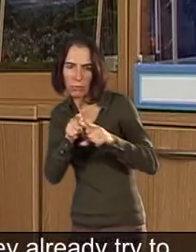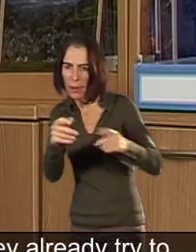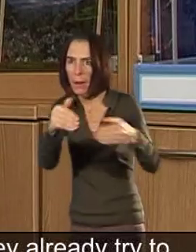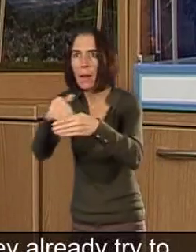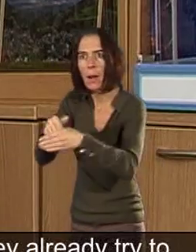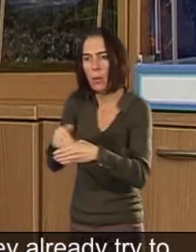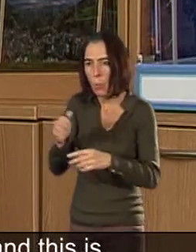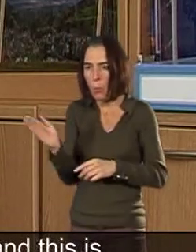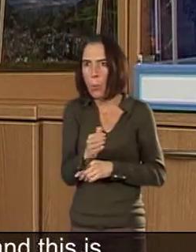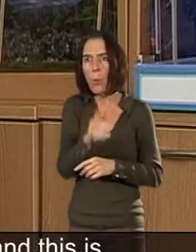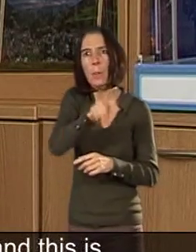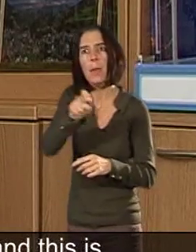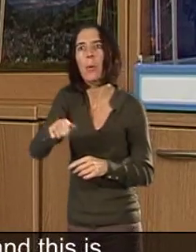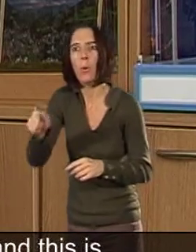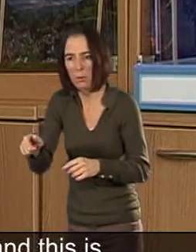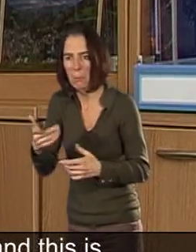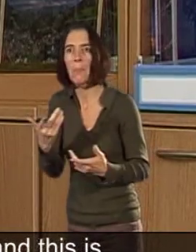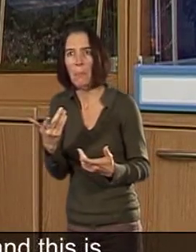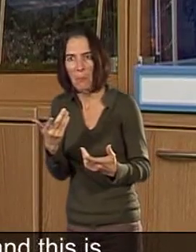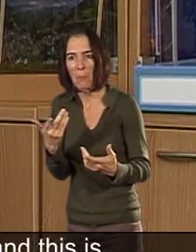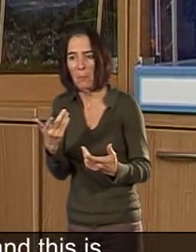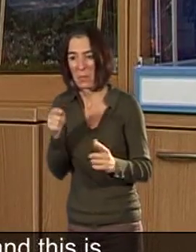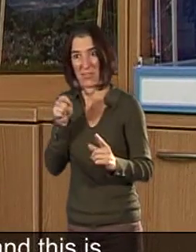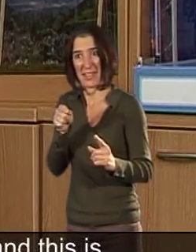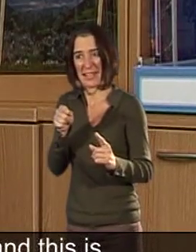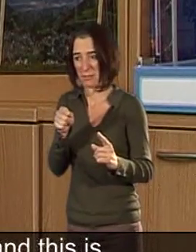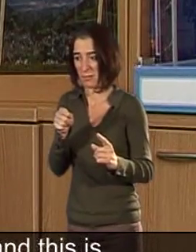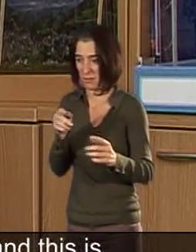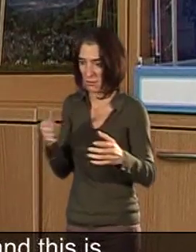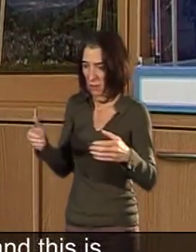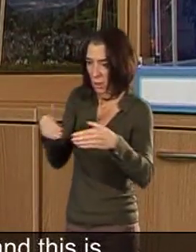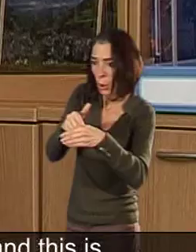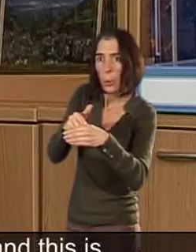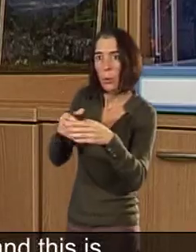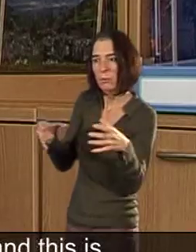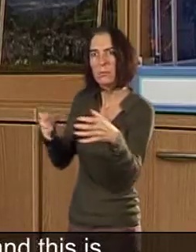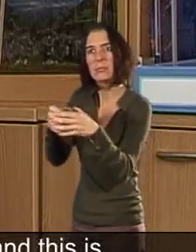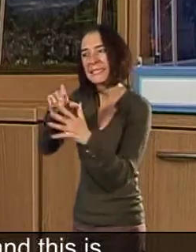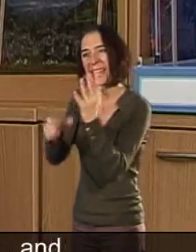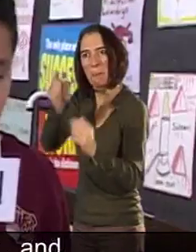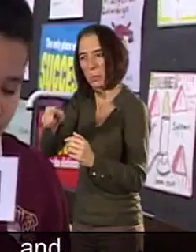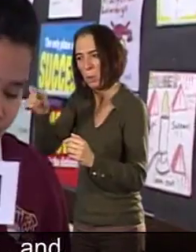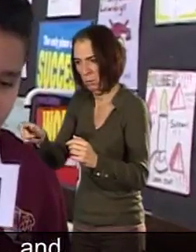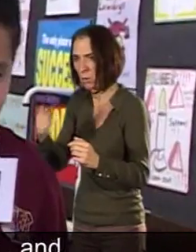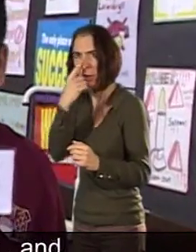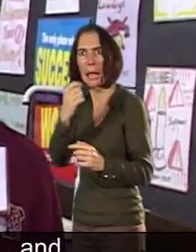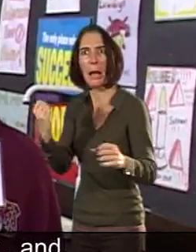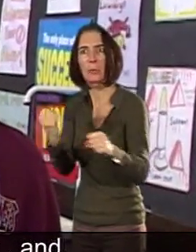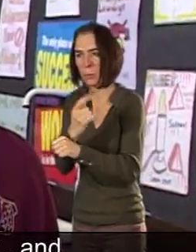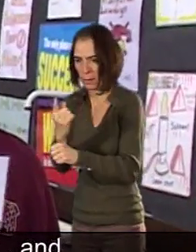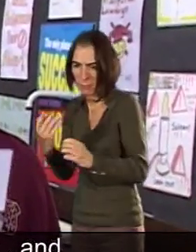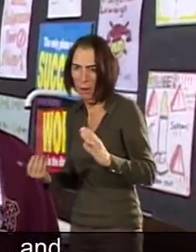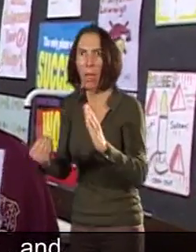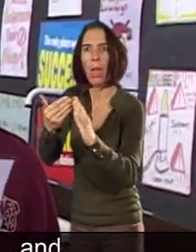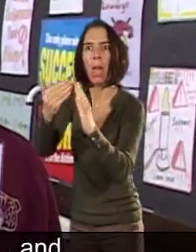service better for all the young people that they've got across the school. And this is extending it to another group of young people and using the skills